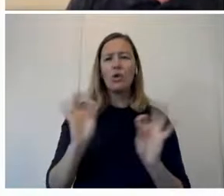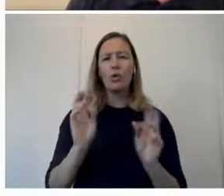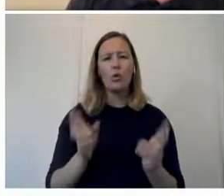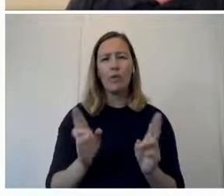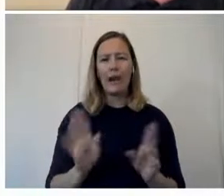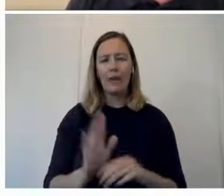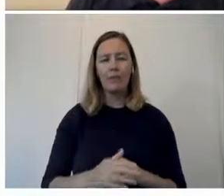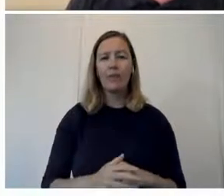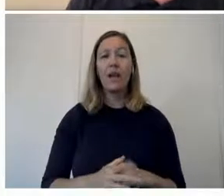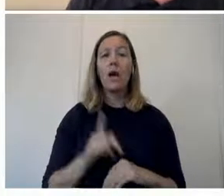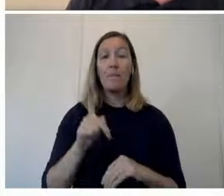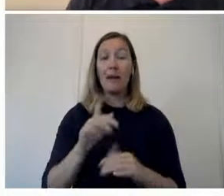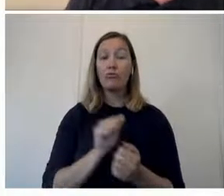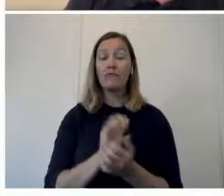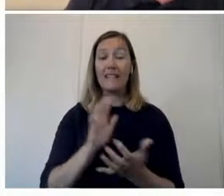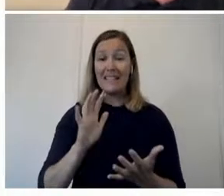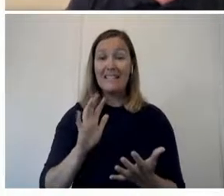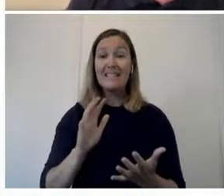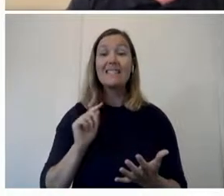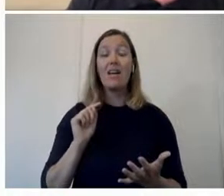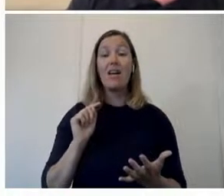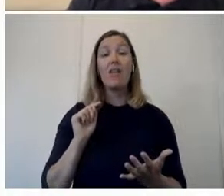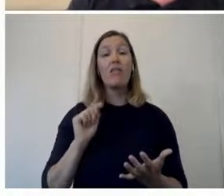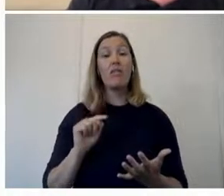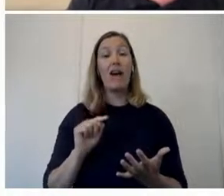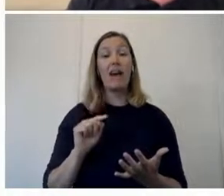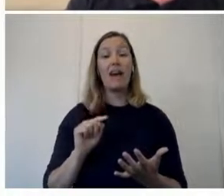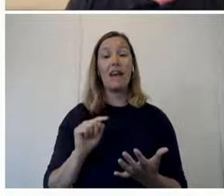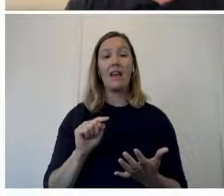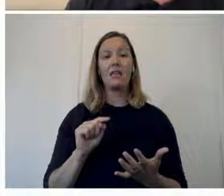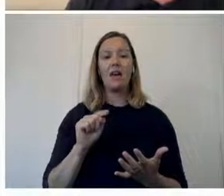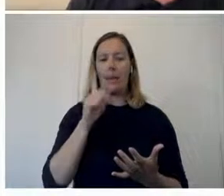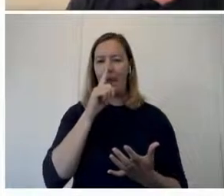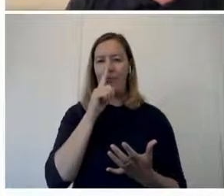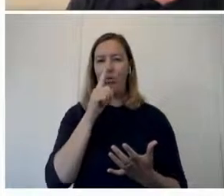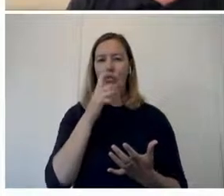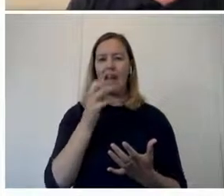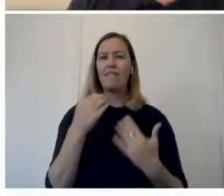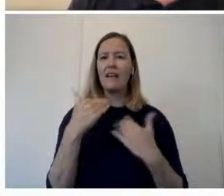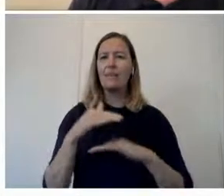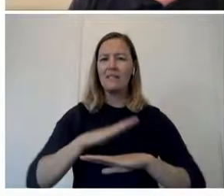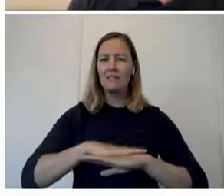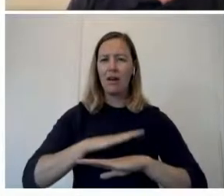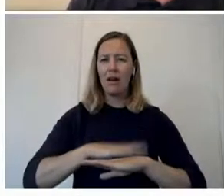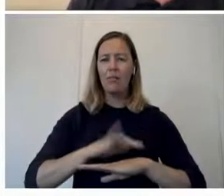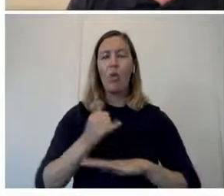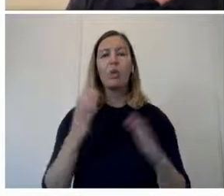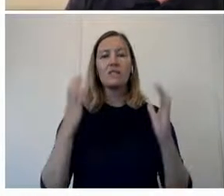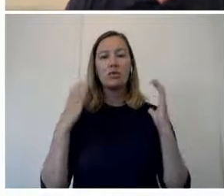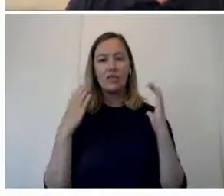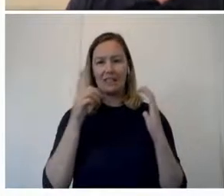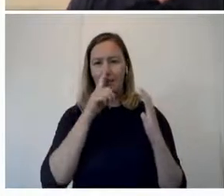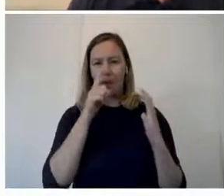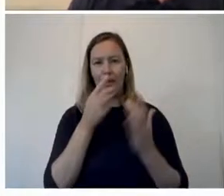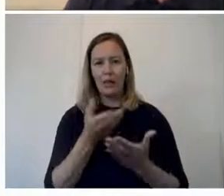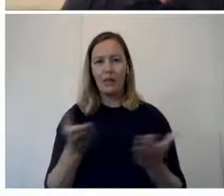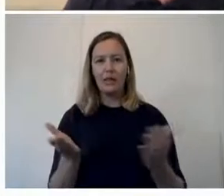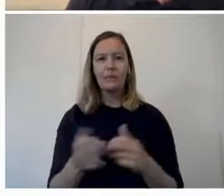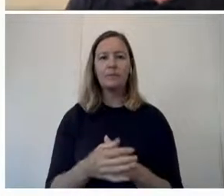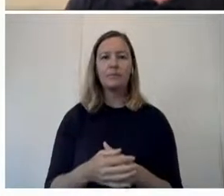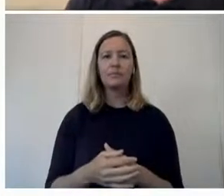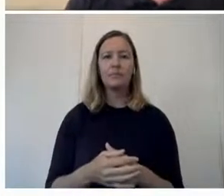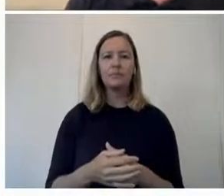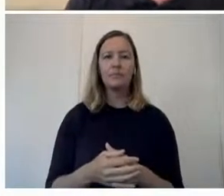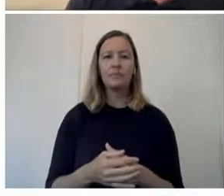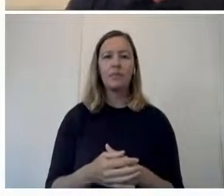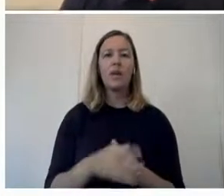release is full of people who are time poor and or stressed. And so a lot of them say, oh, I used to